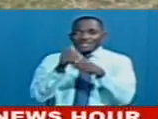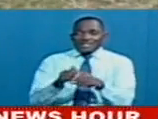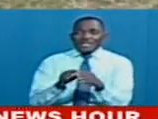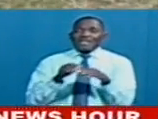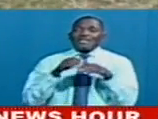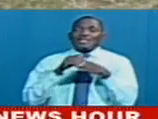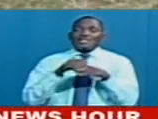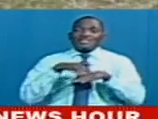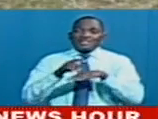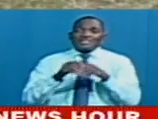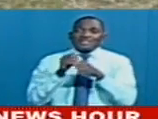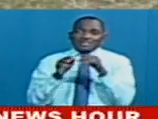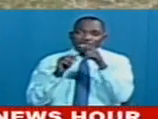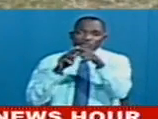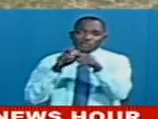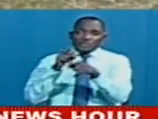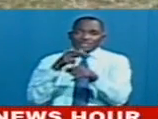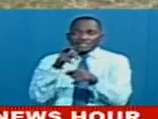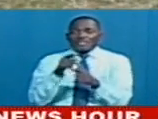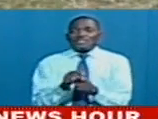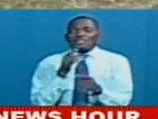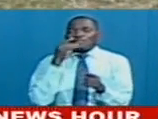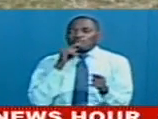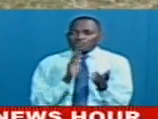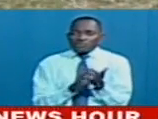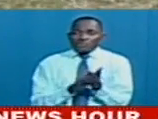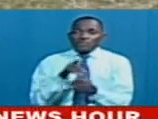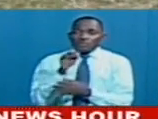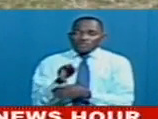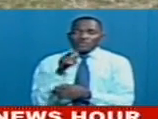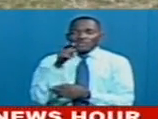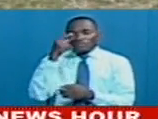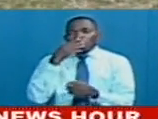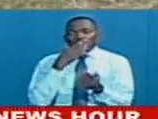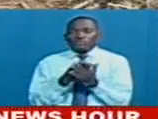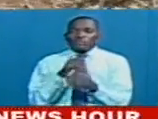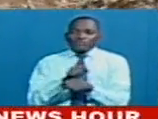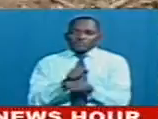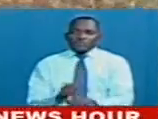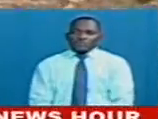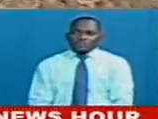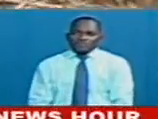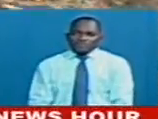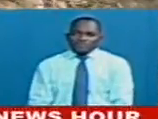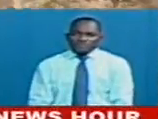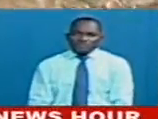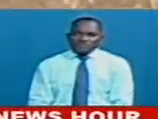of the delegation, Mr. Moussa Djagoudi, praised Professor Bobobi for his work.